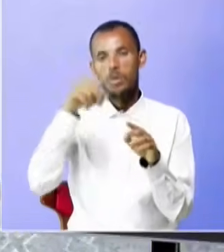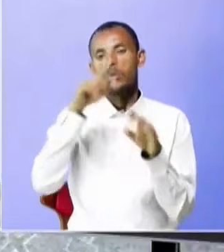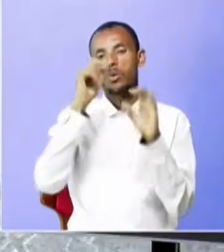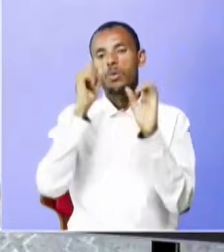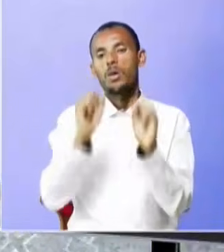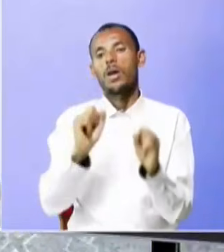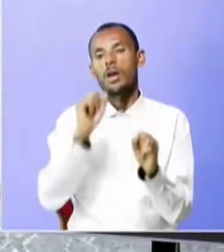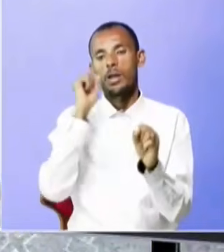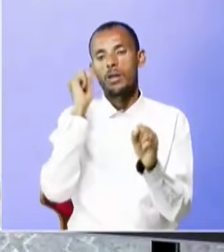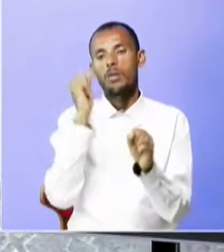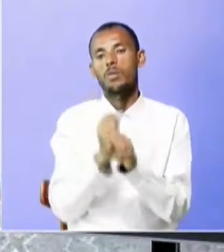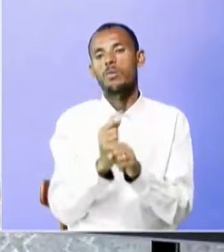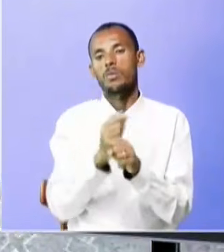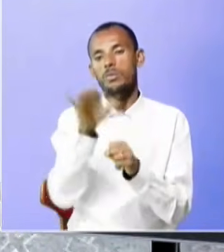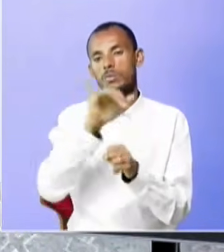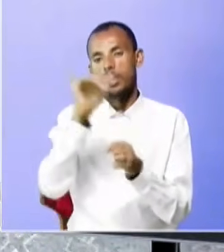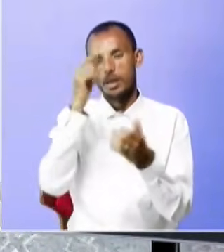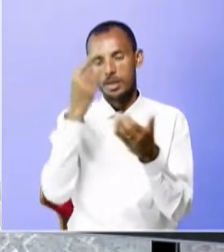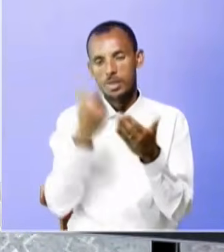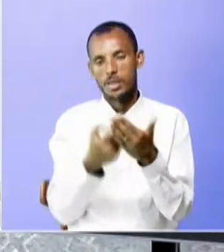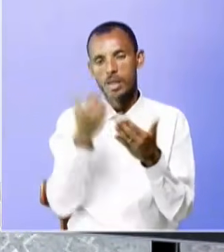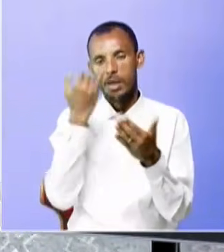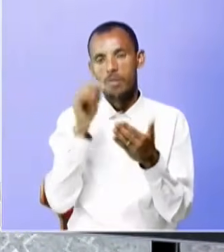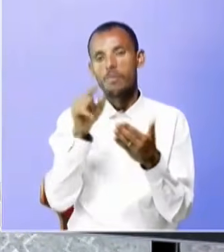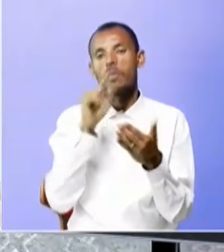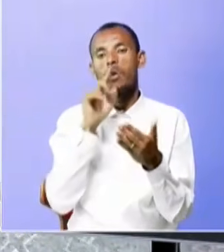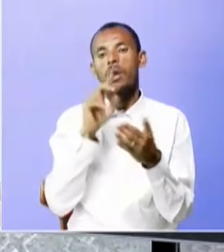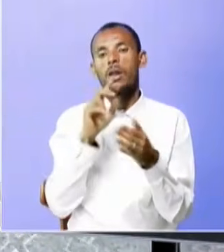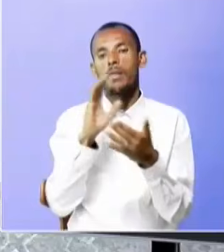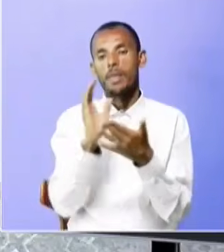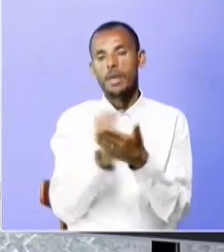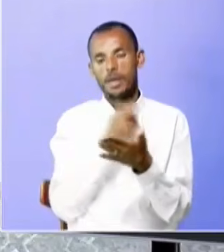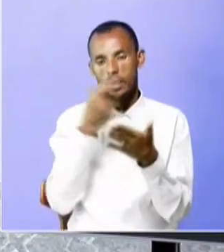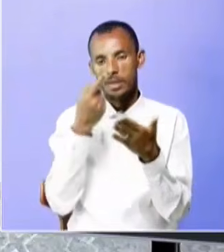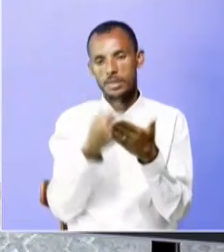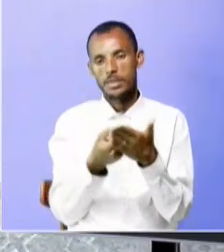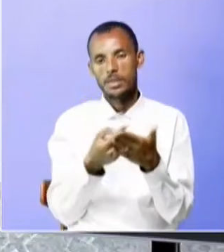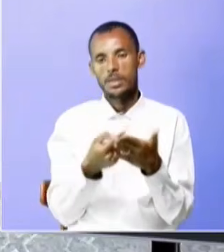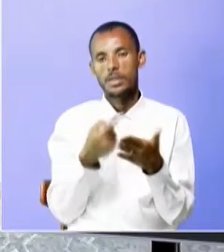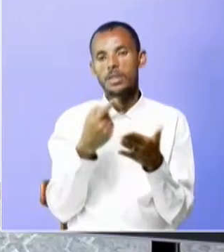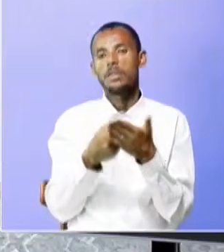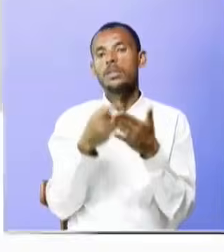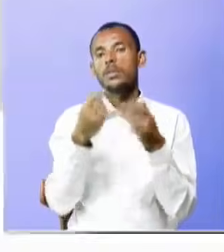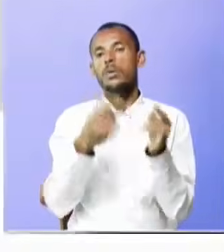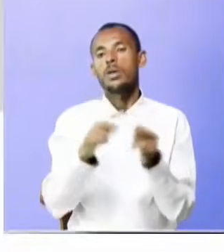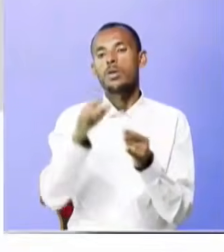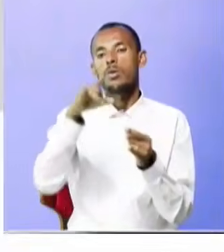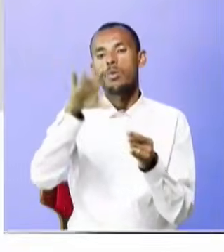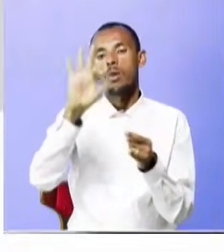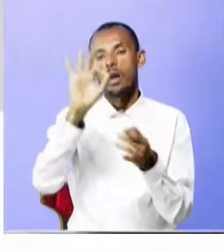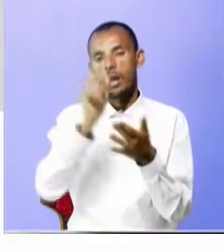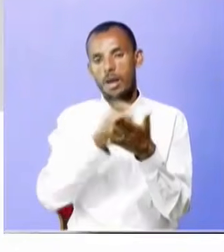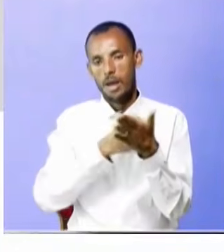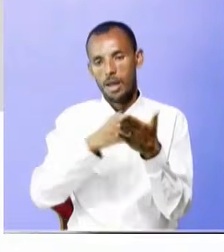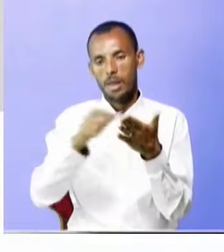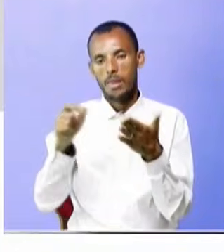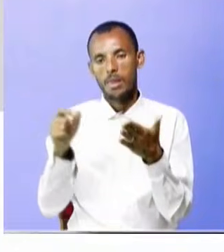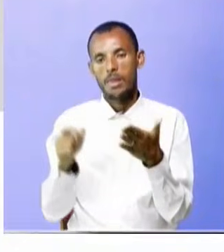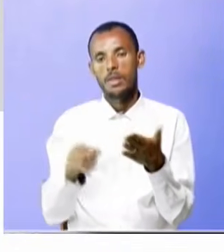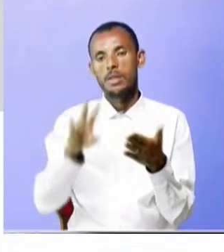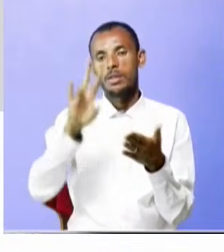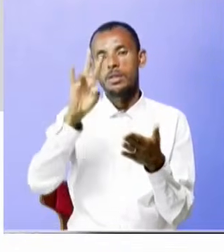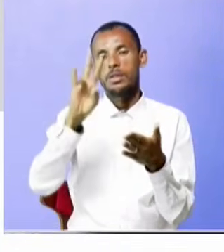like this. So if you are taking this in this way, you can write